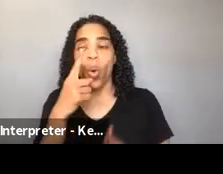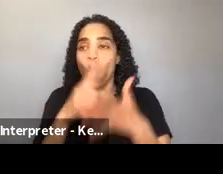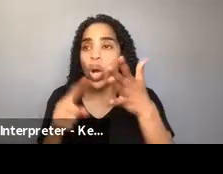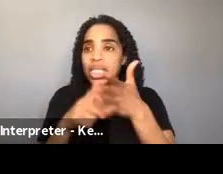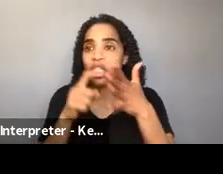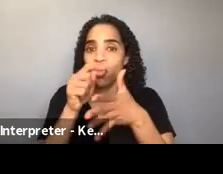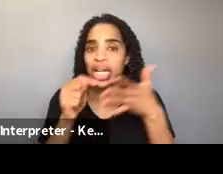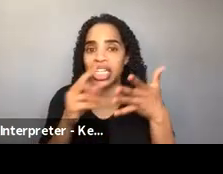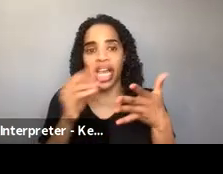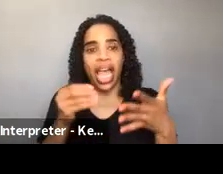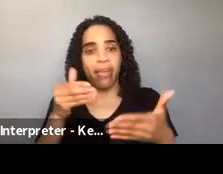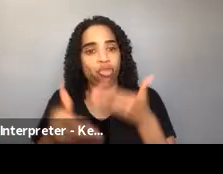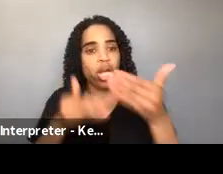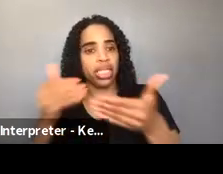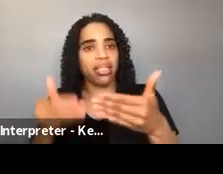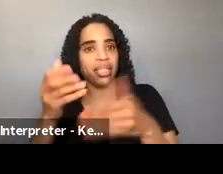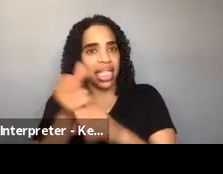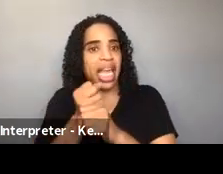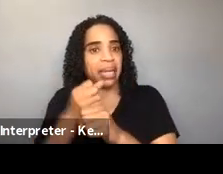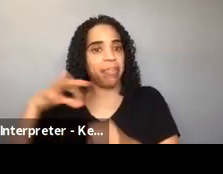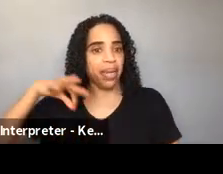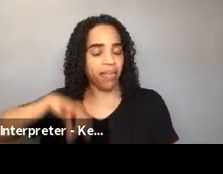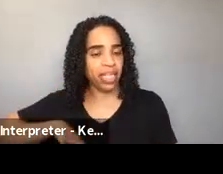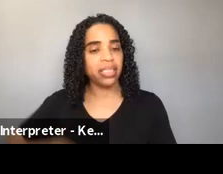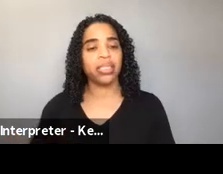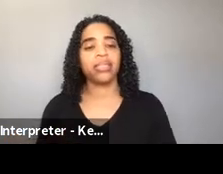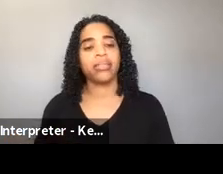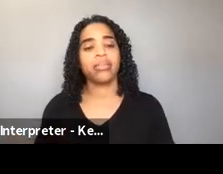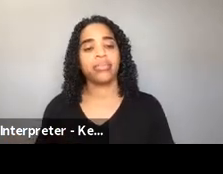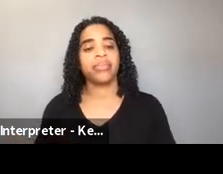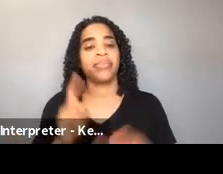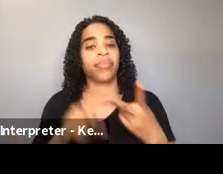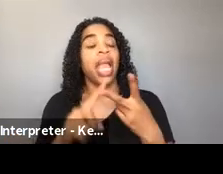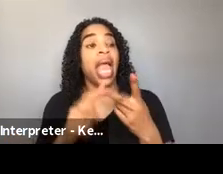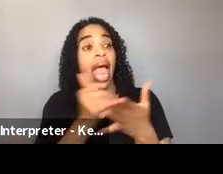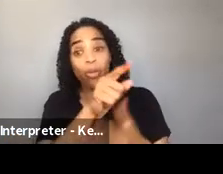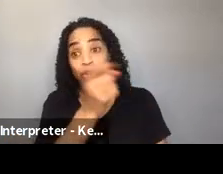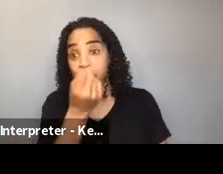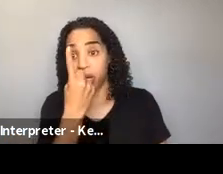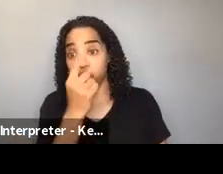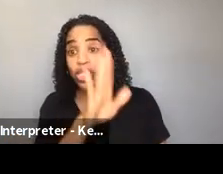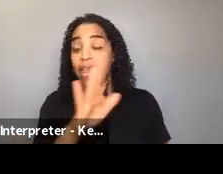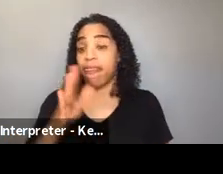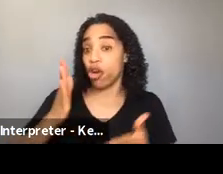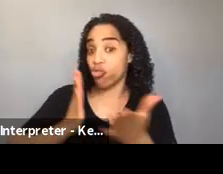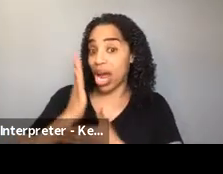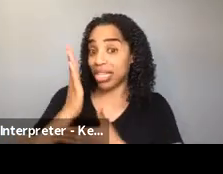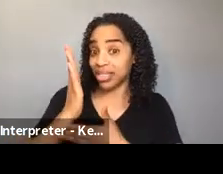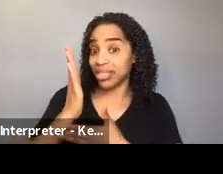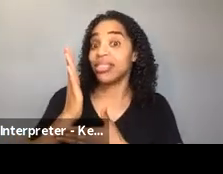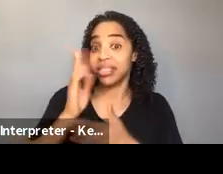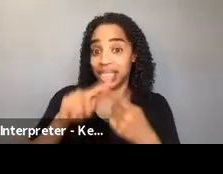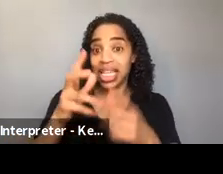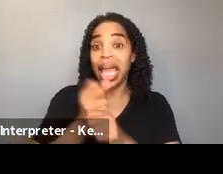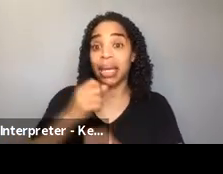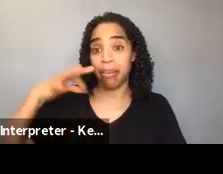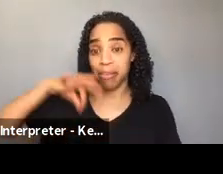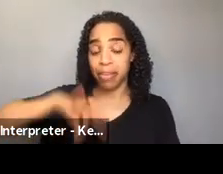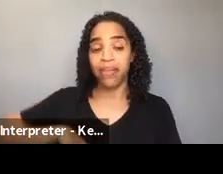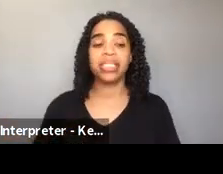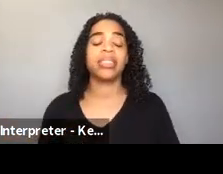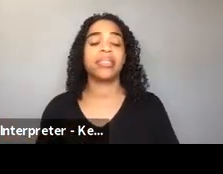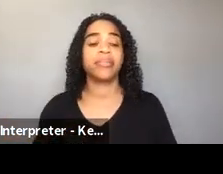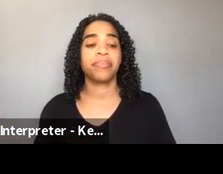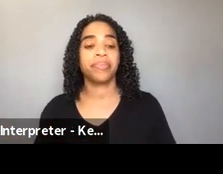and process for obtaining benefits, assisting in understanding beneficiary rights,